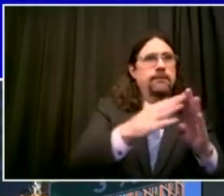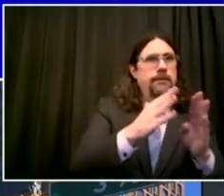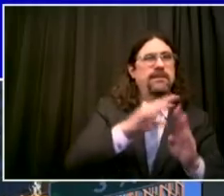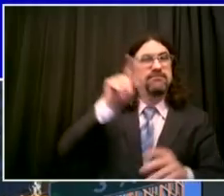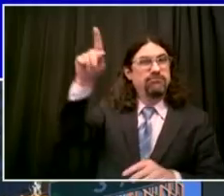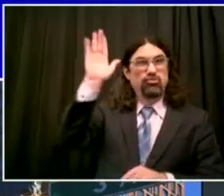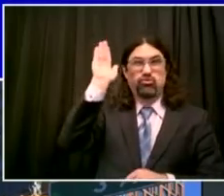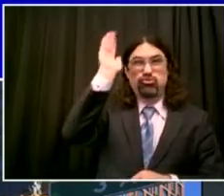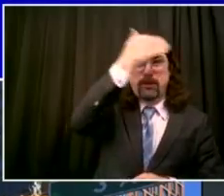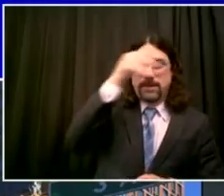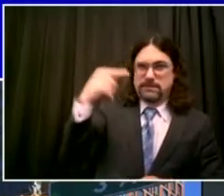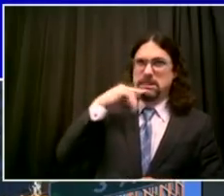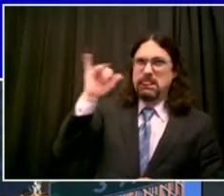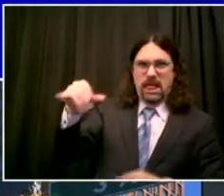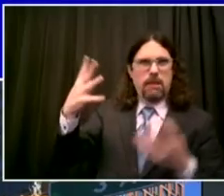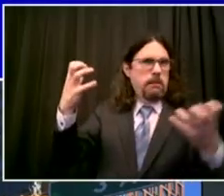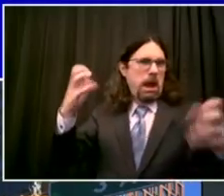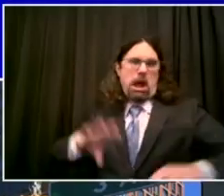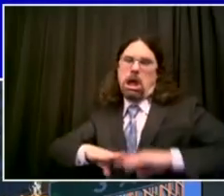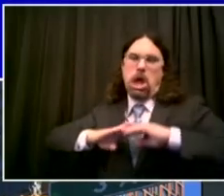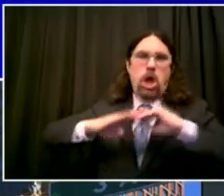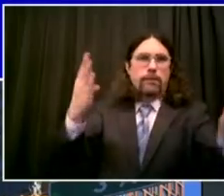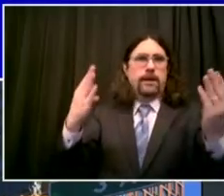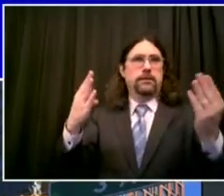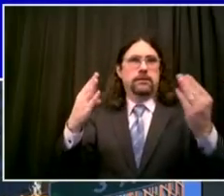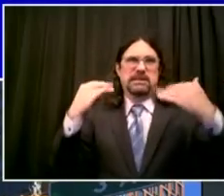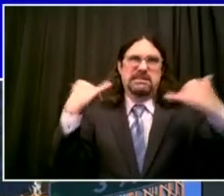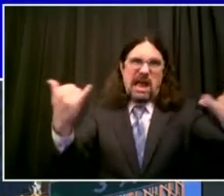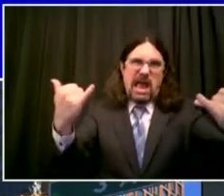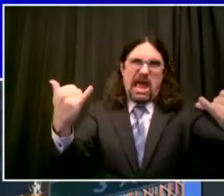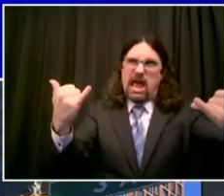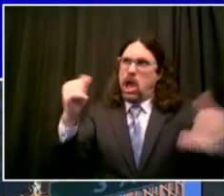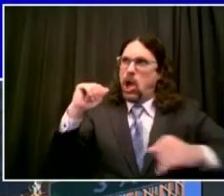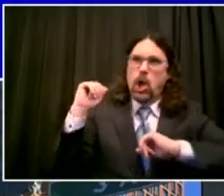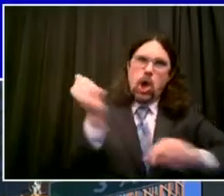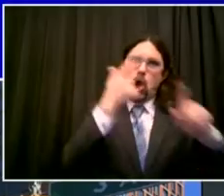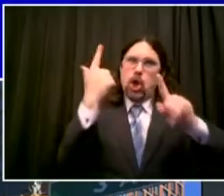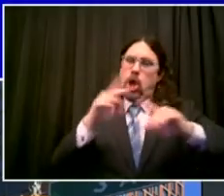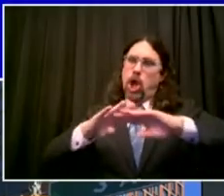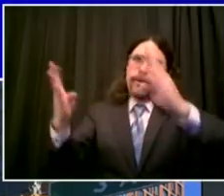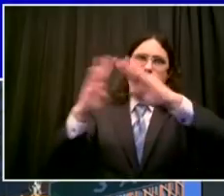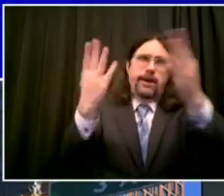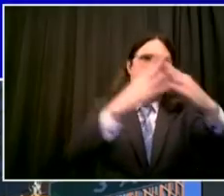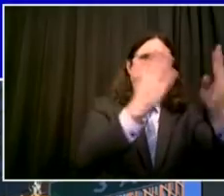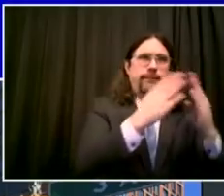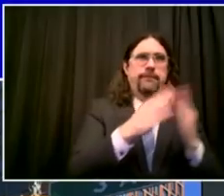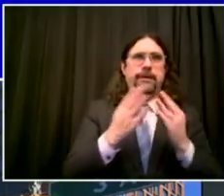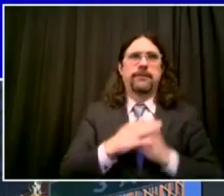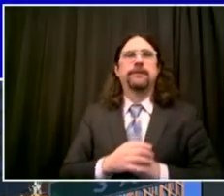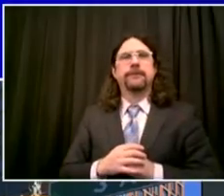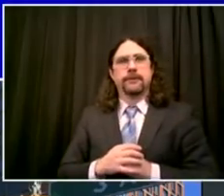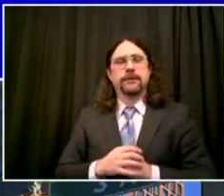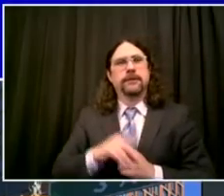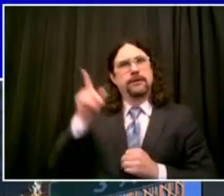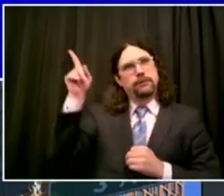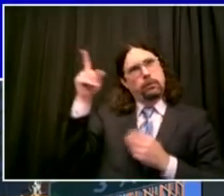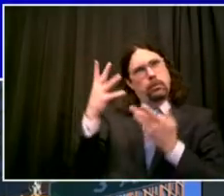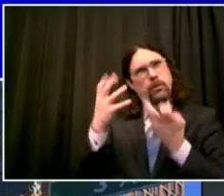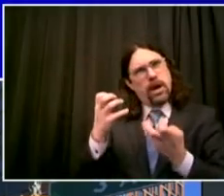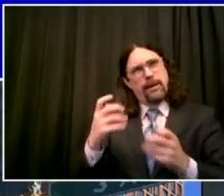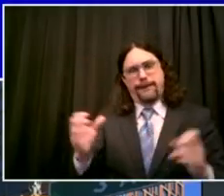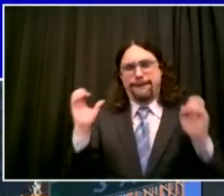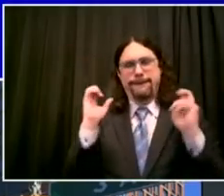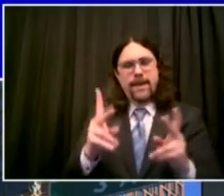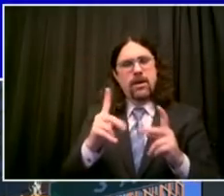person of faith would love nothing more but to resume the services that are so important to them. And I've talked to some of the most